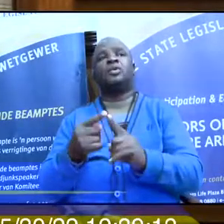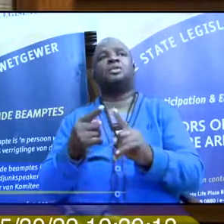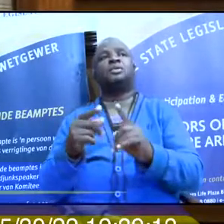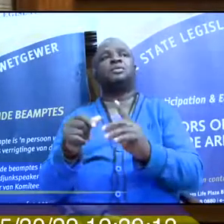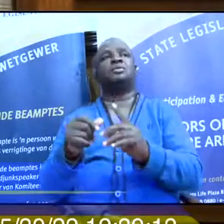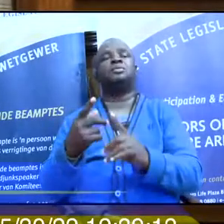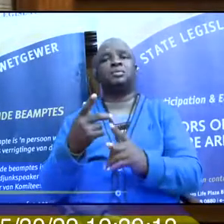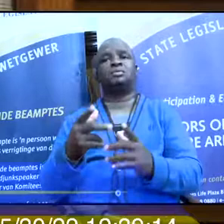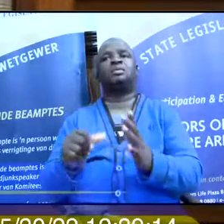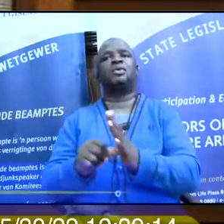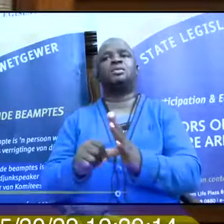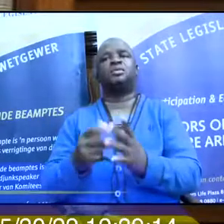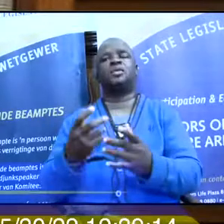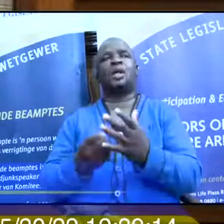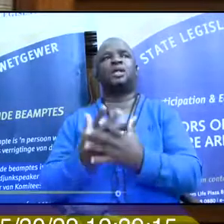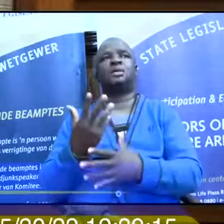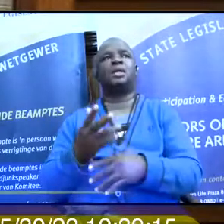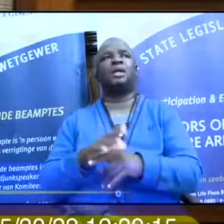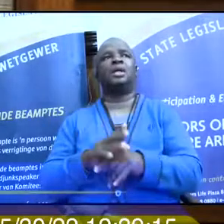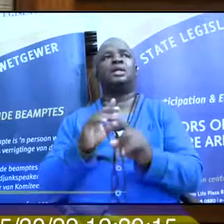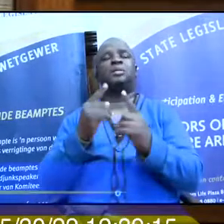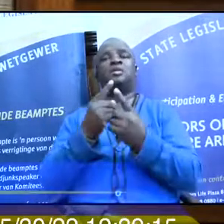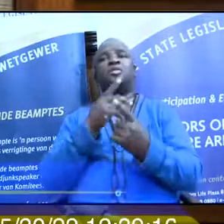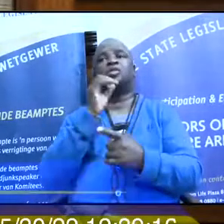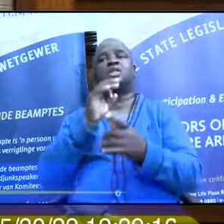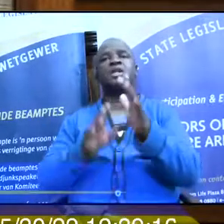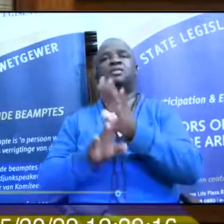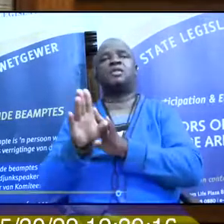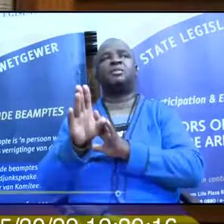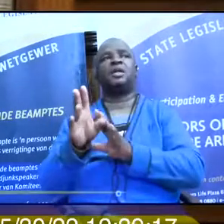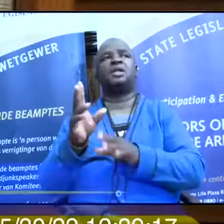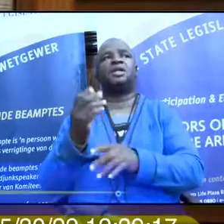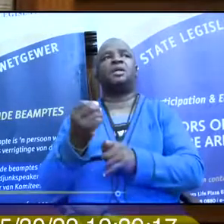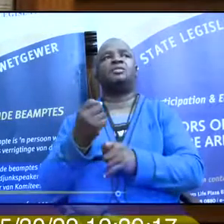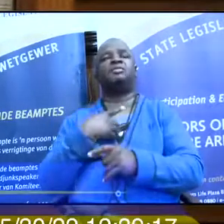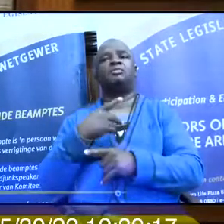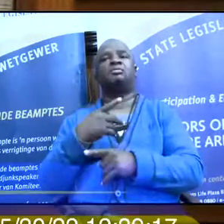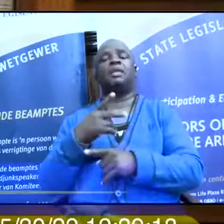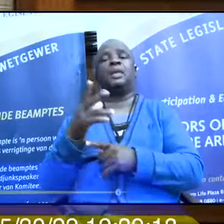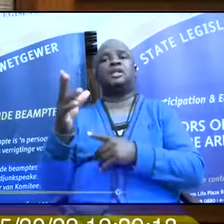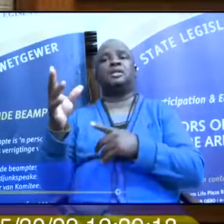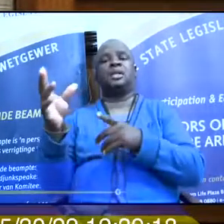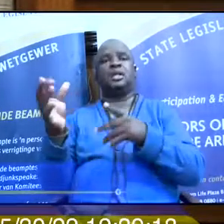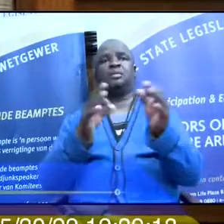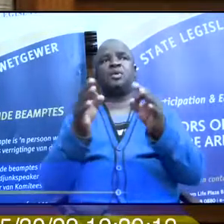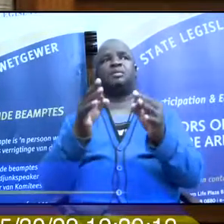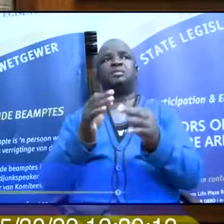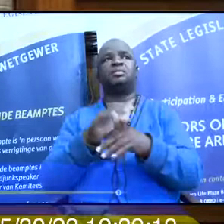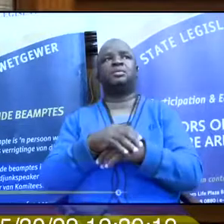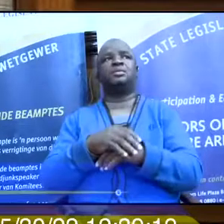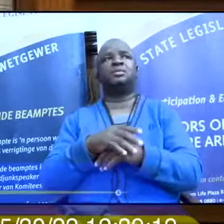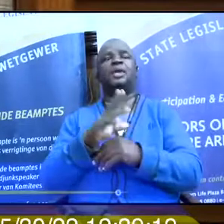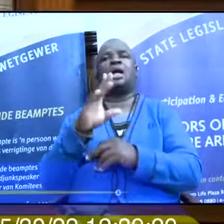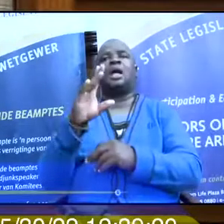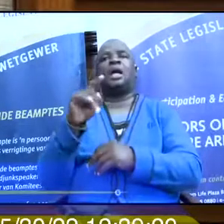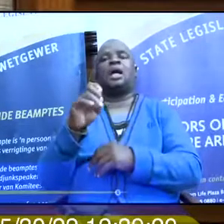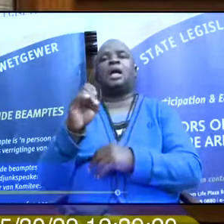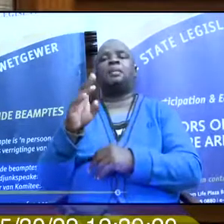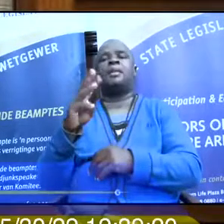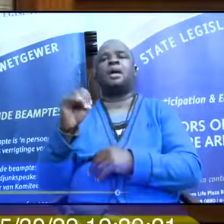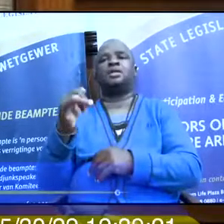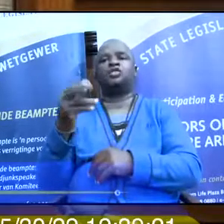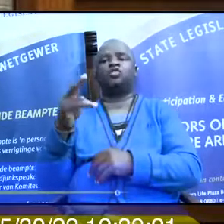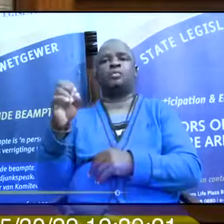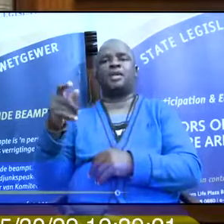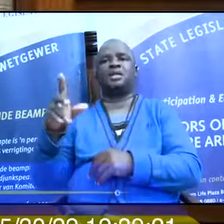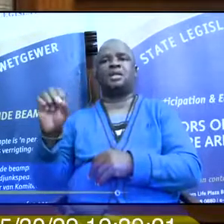that in in department of social development we've got employees called ex pioneers ma super supercell